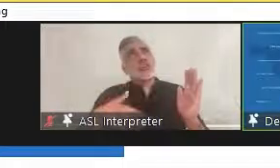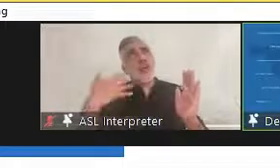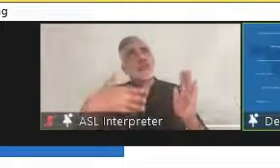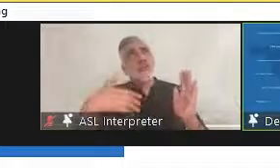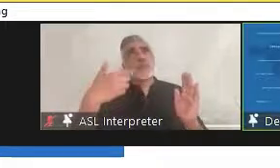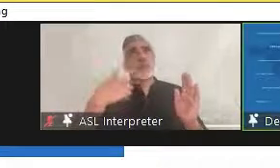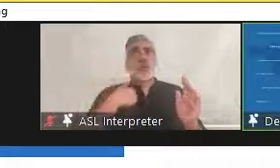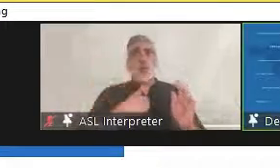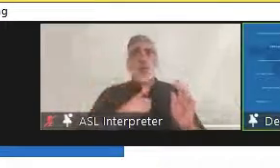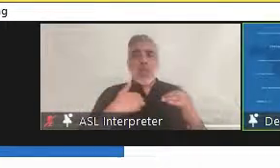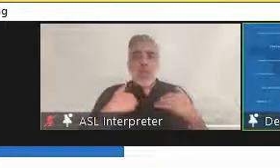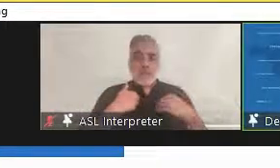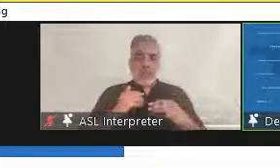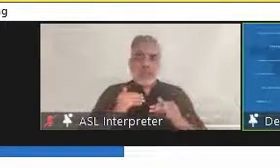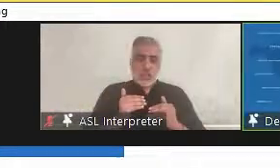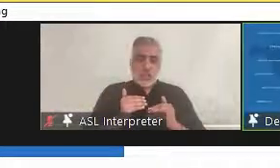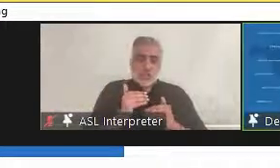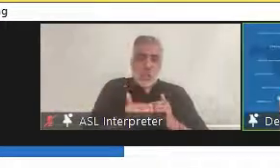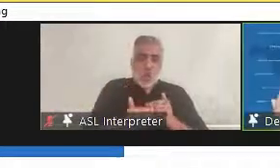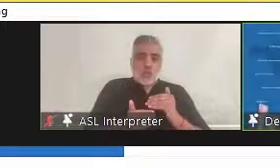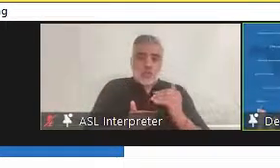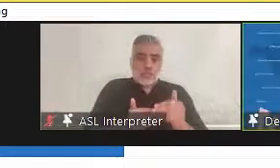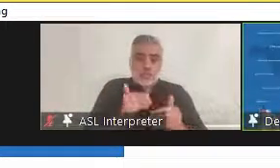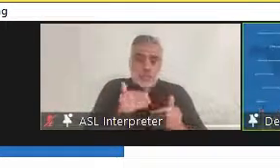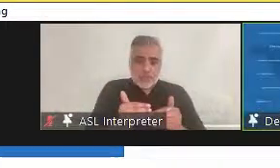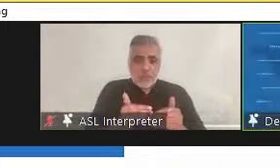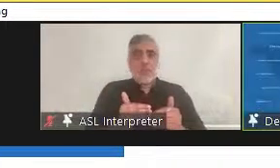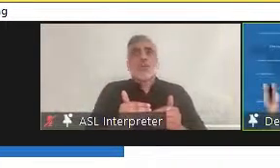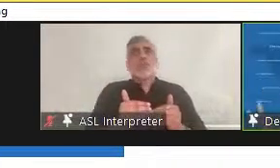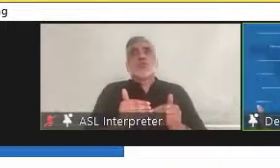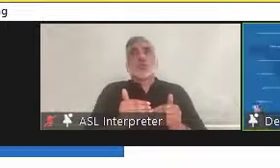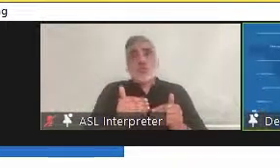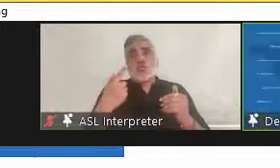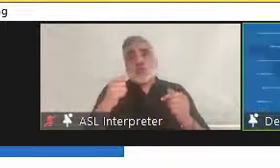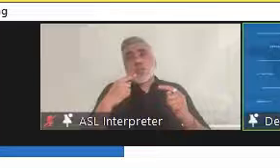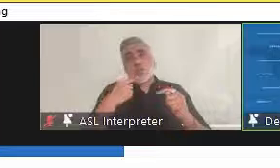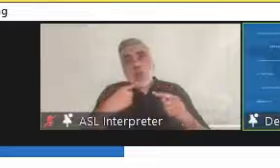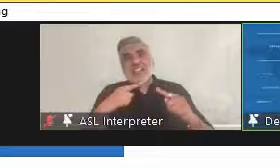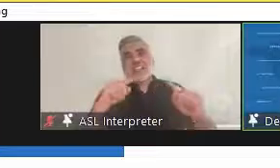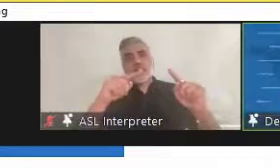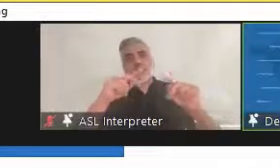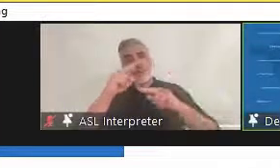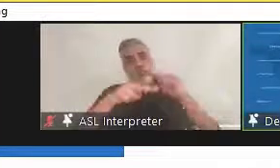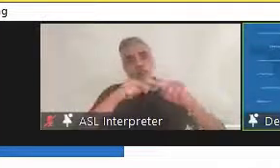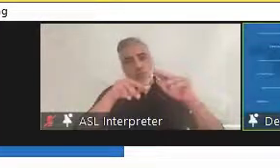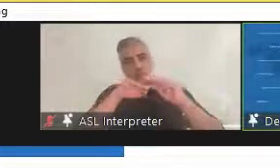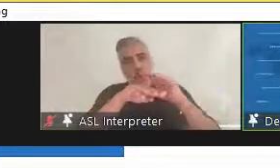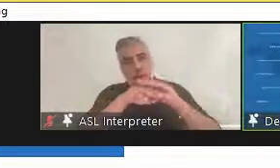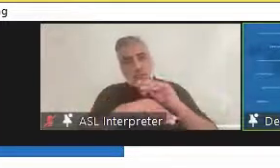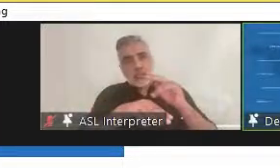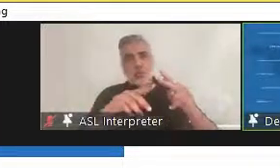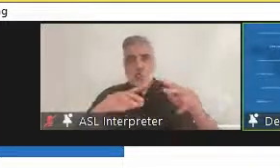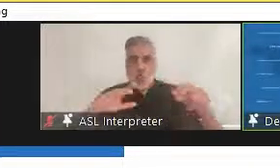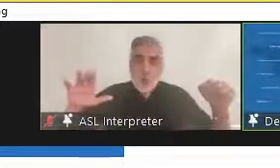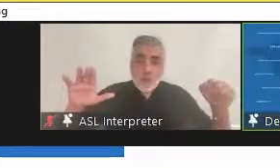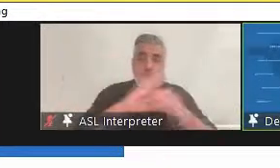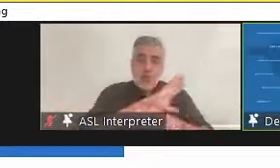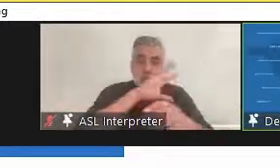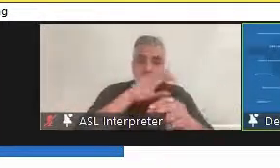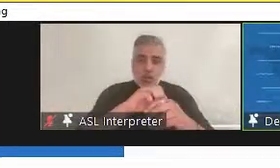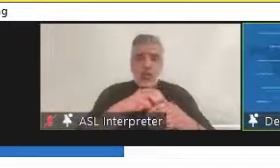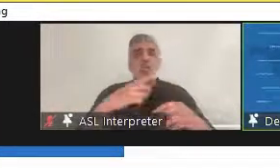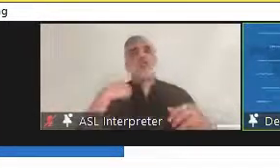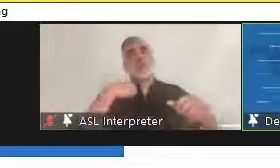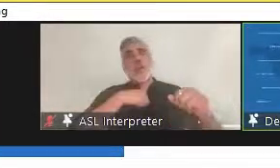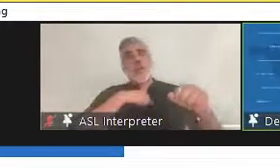take small steps, different steps to really achieve universal access or full inclusion. So we are